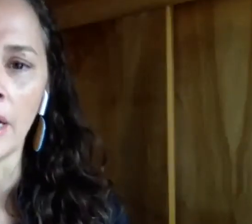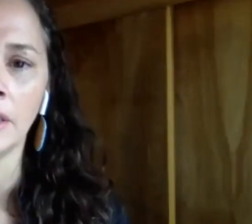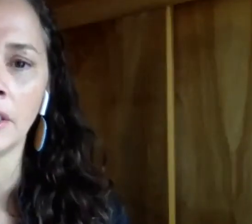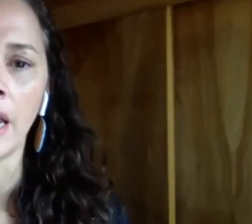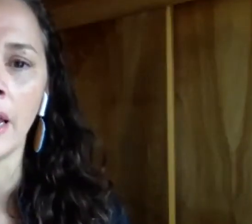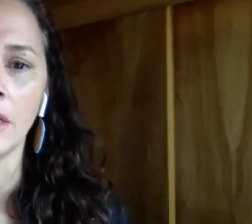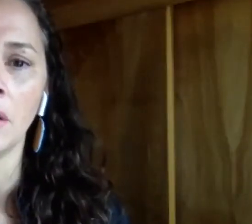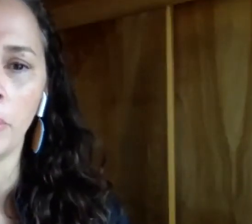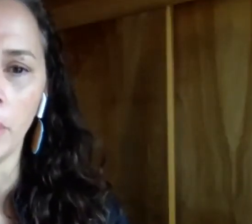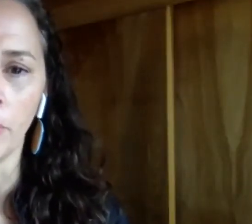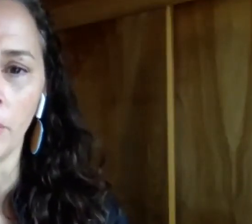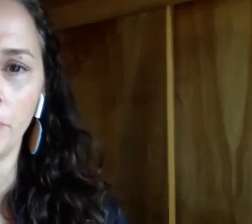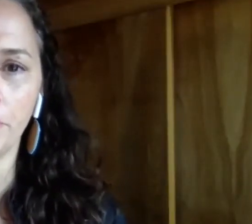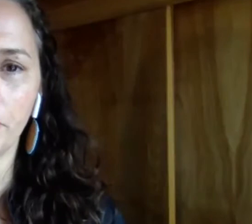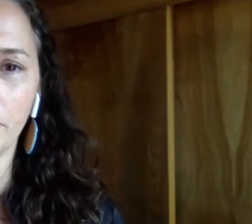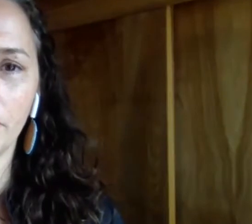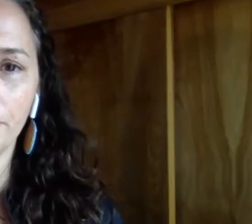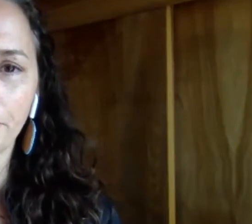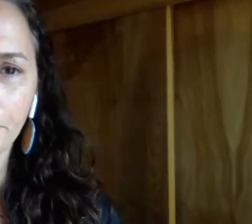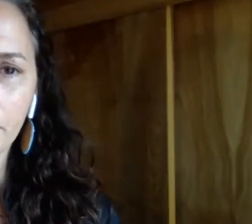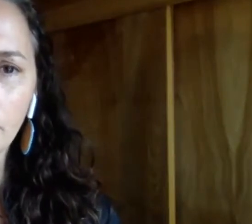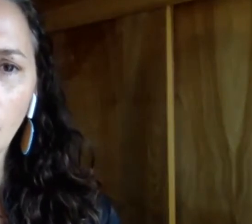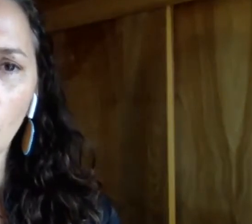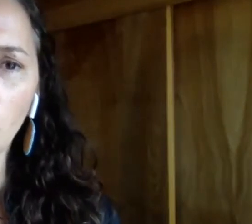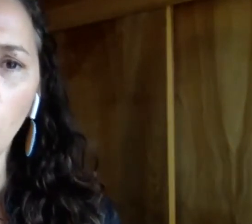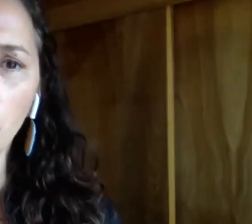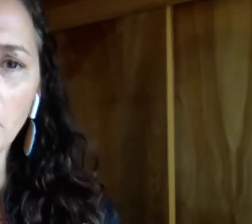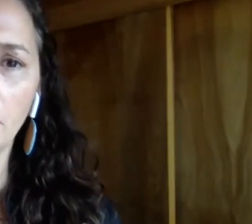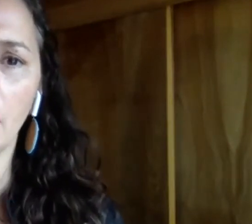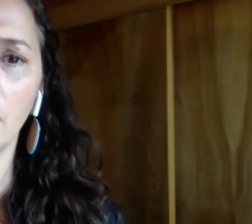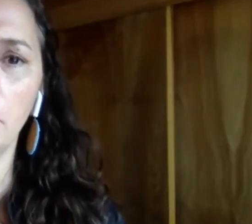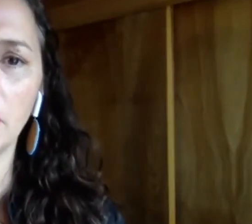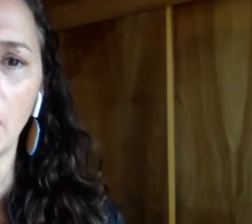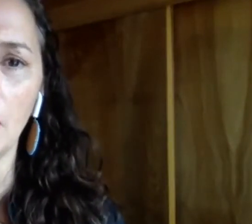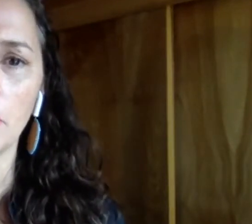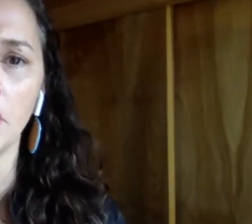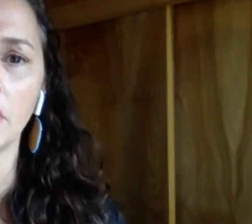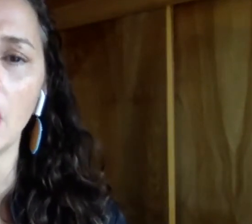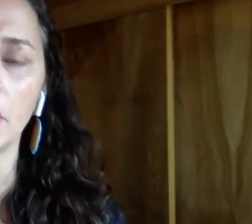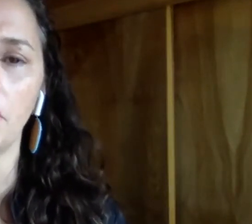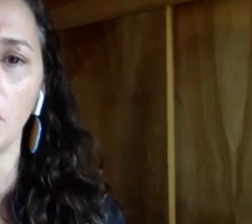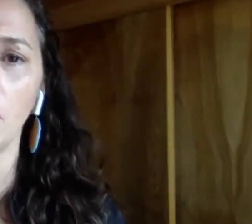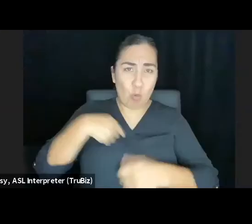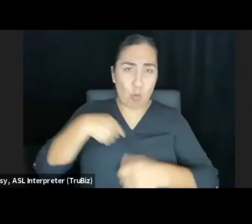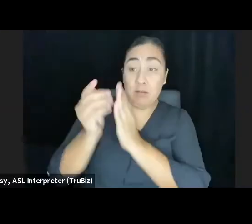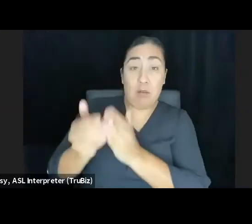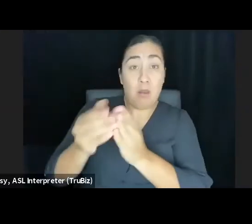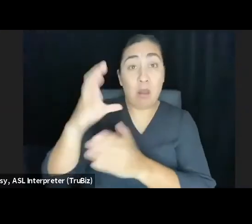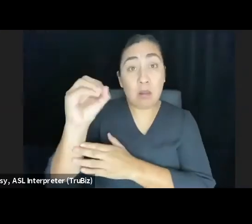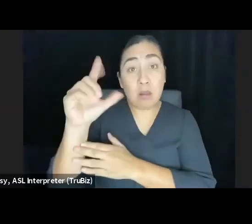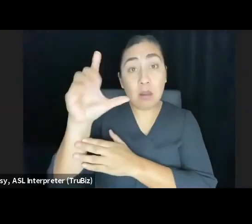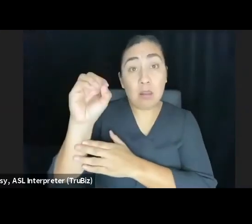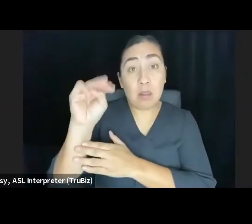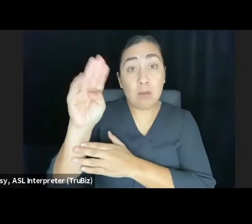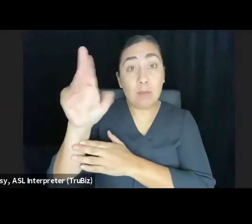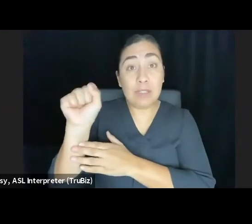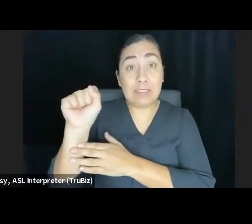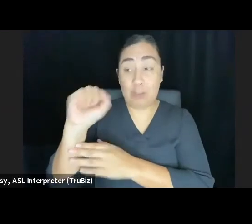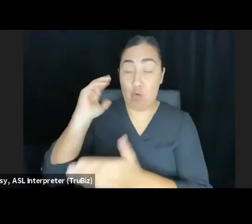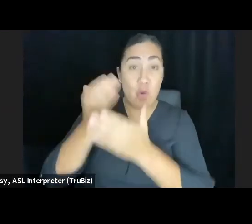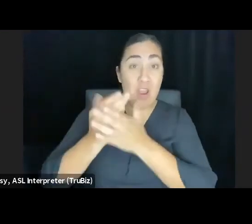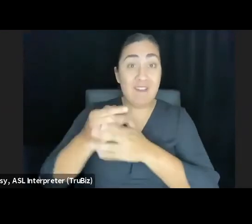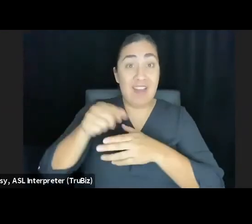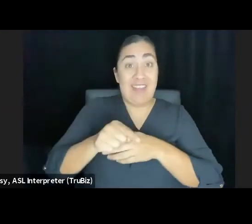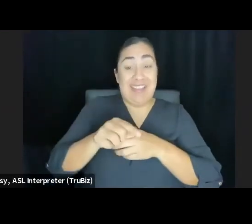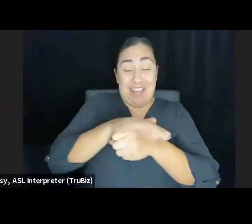Indigenous lands and people. The moment that Columbus came to this hemisphere and immediately enslaved or